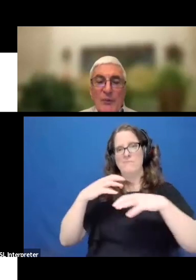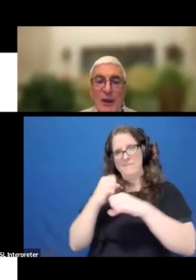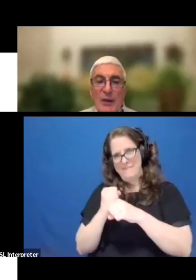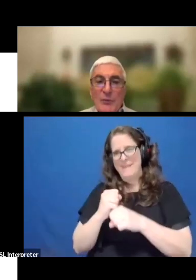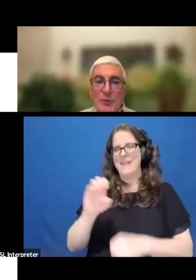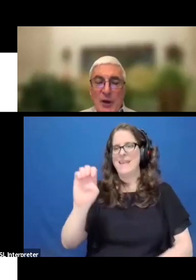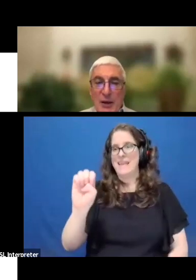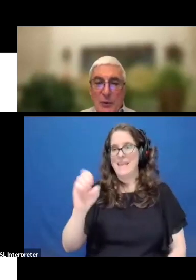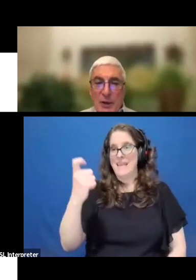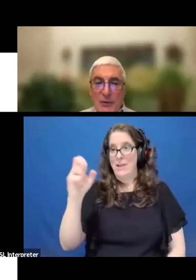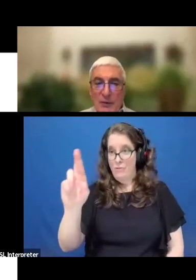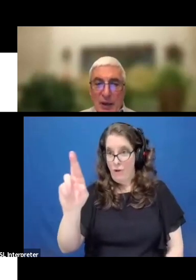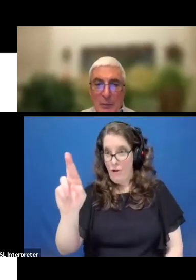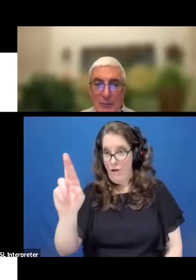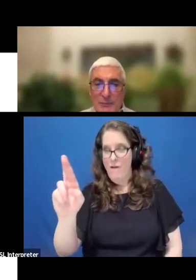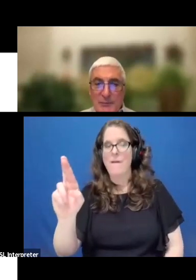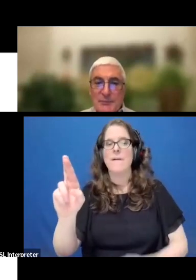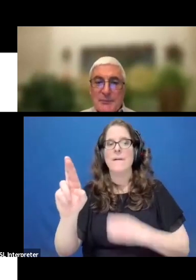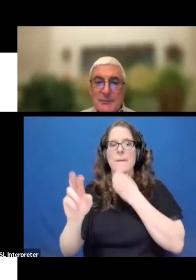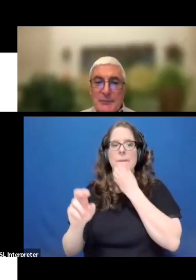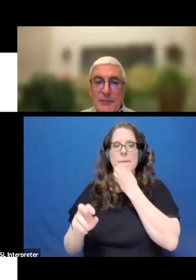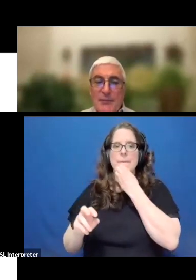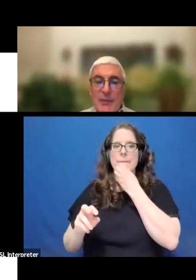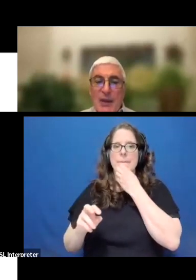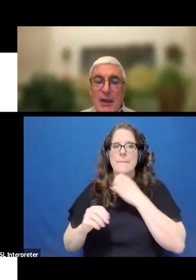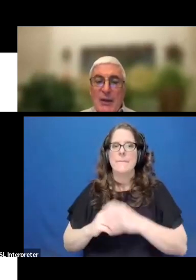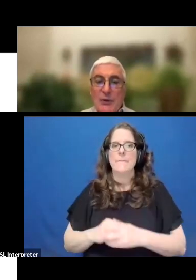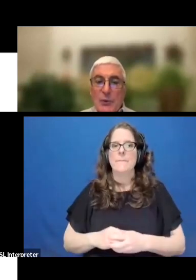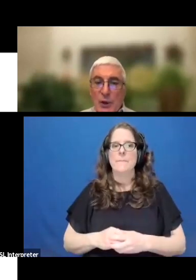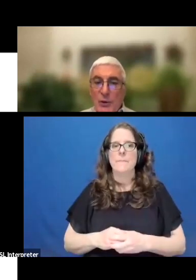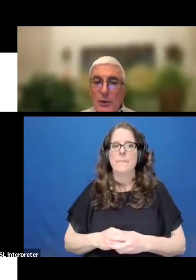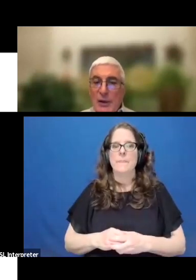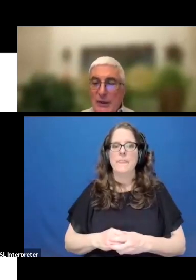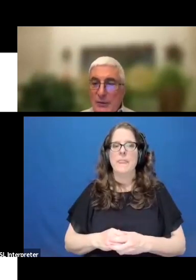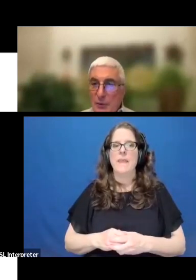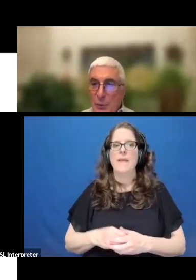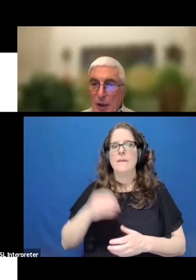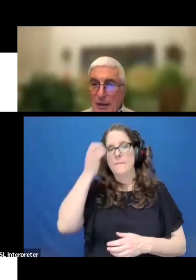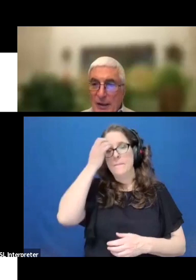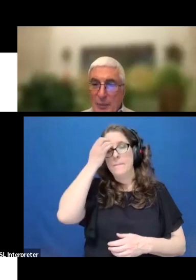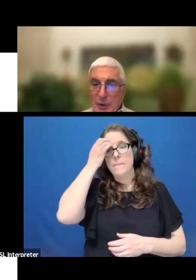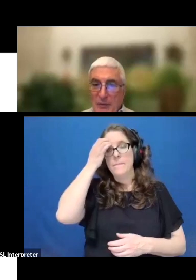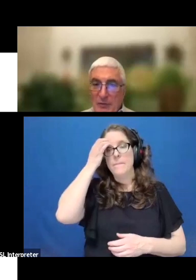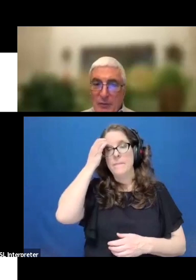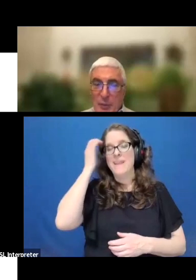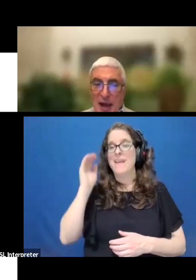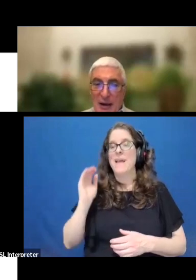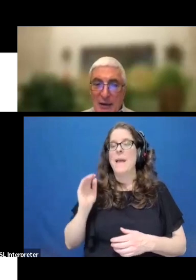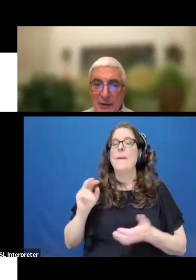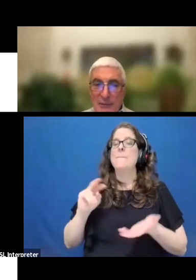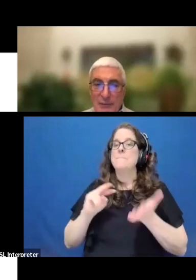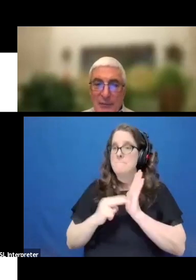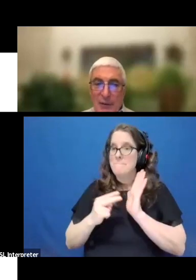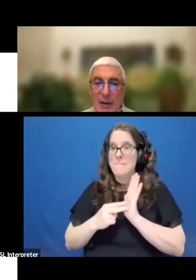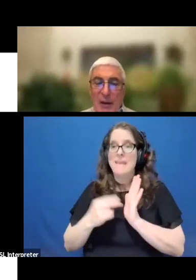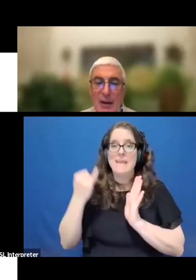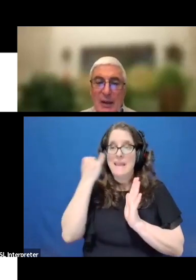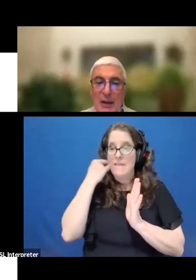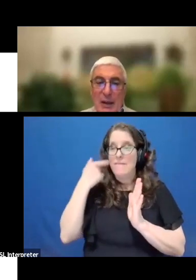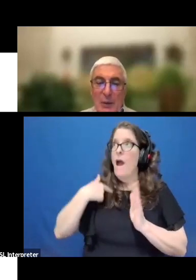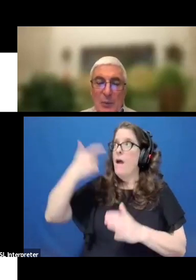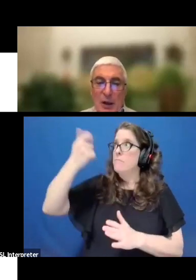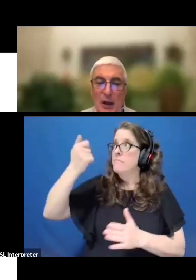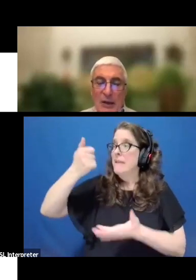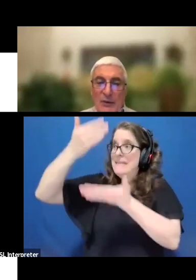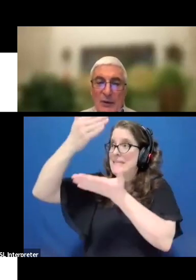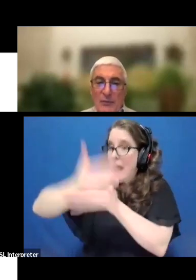So expedited reinstatement is a quicker and easier way to get benefits back.